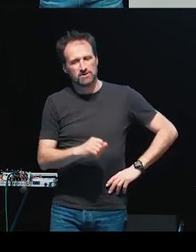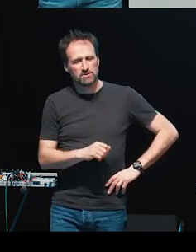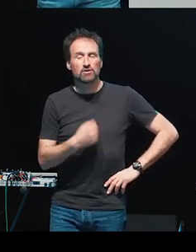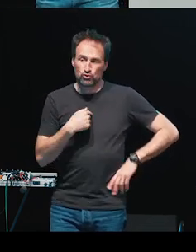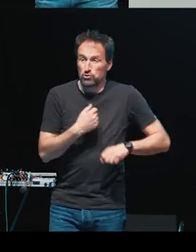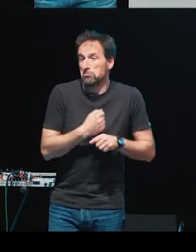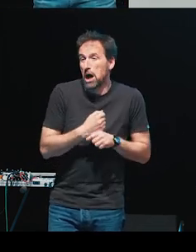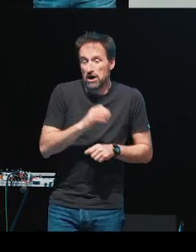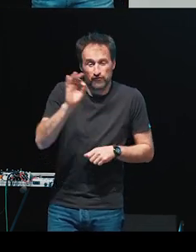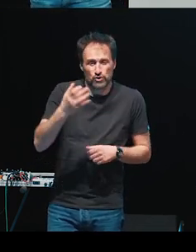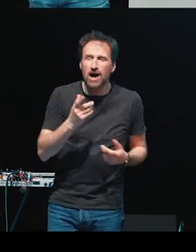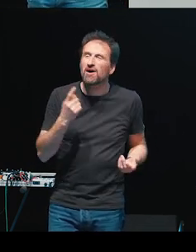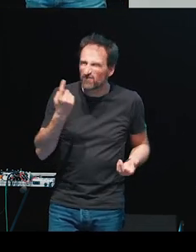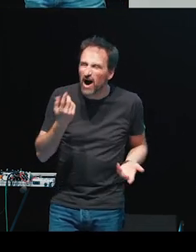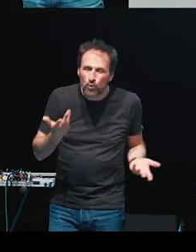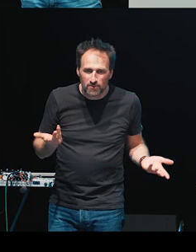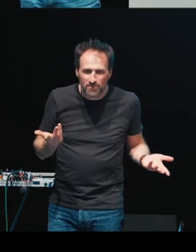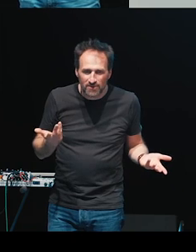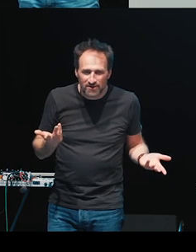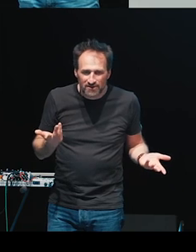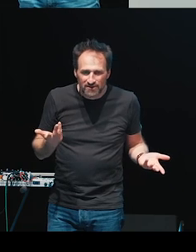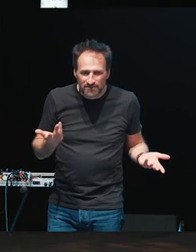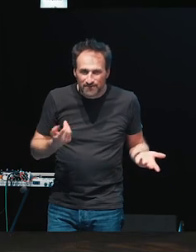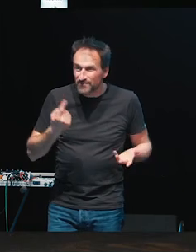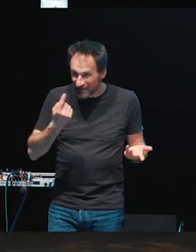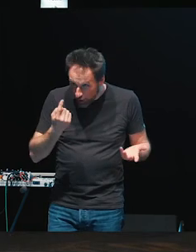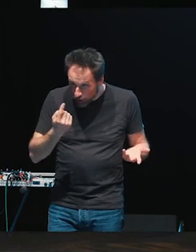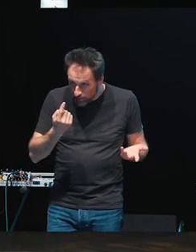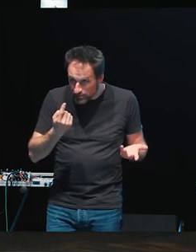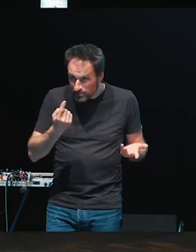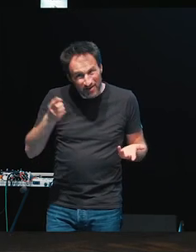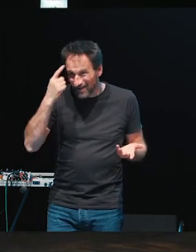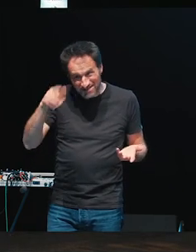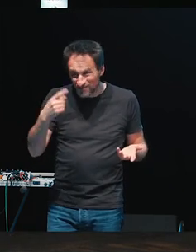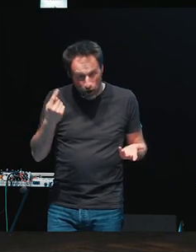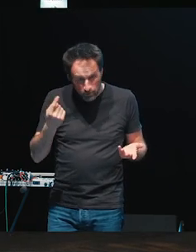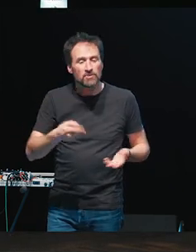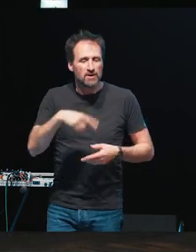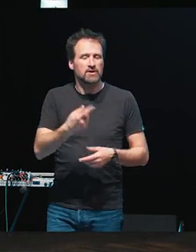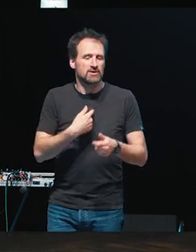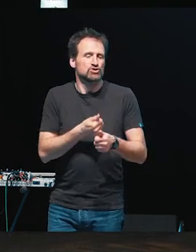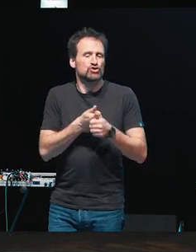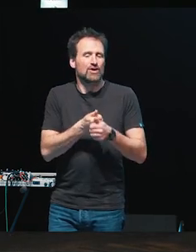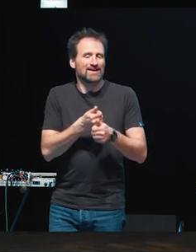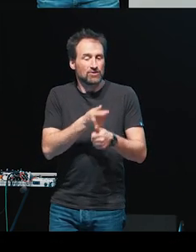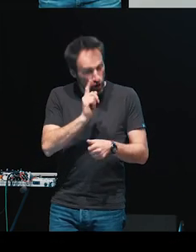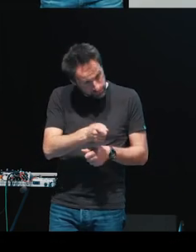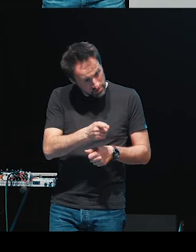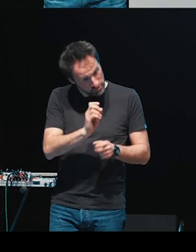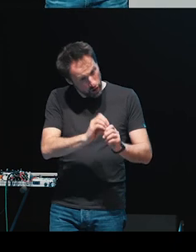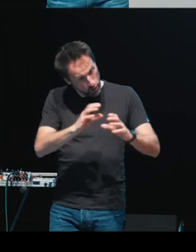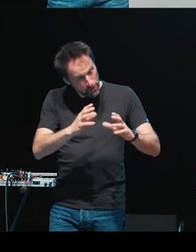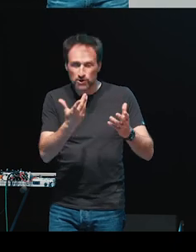you want to do it. And then when you understand why, then how do you track whether it's happening or not? So that's the process